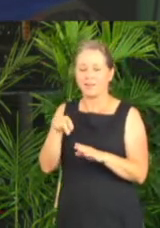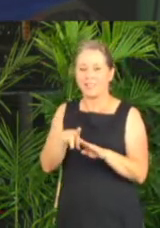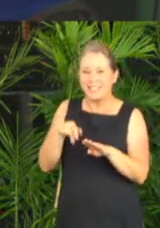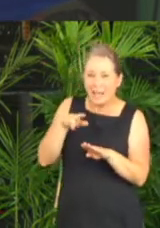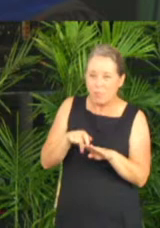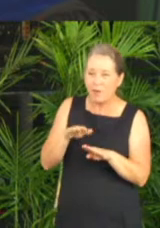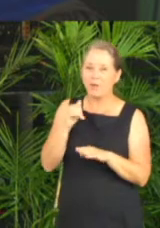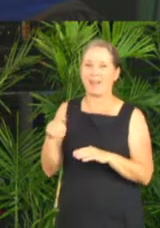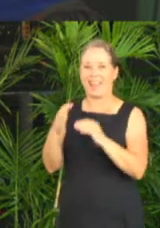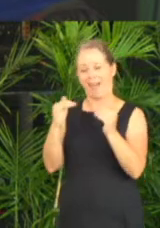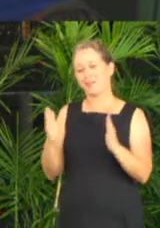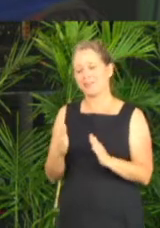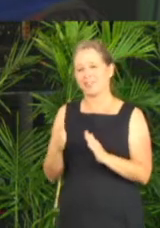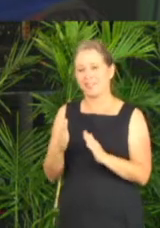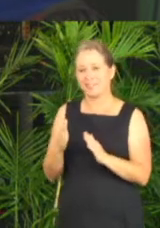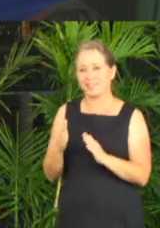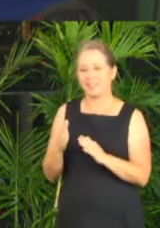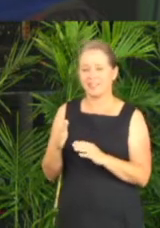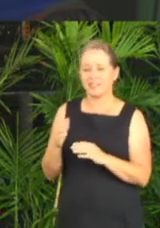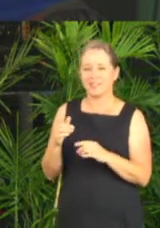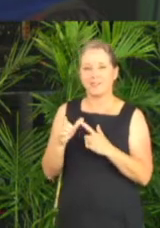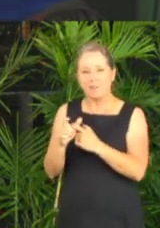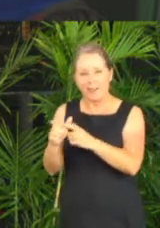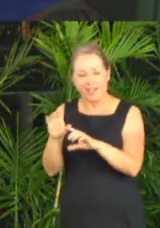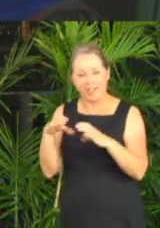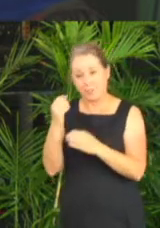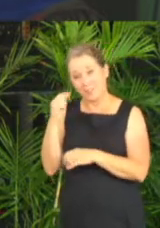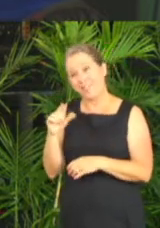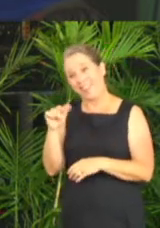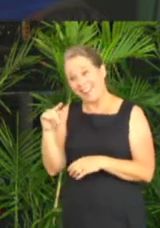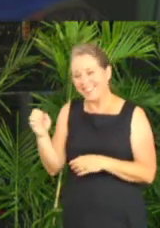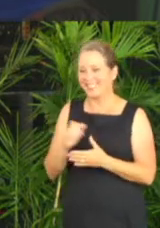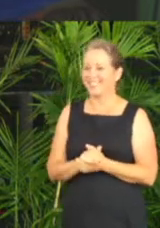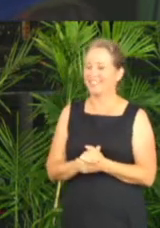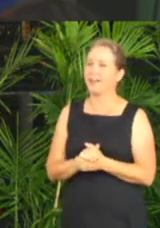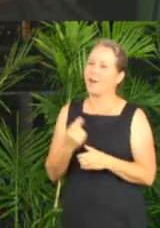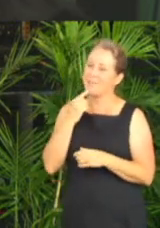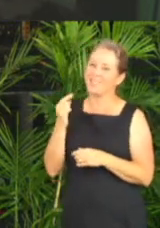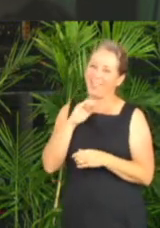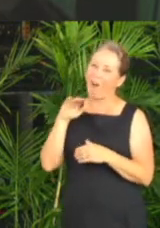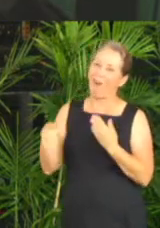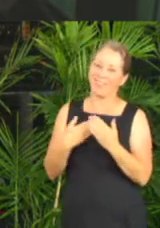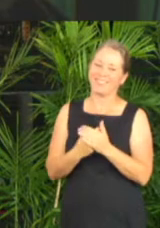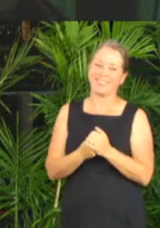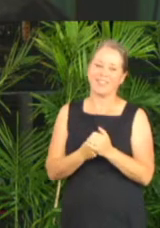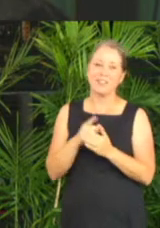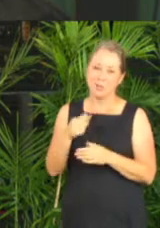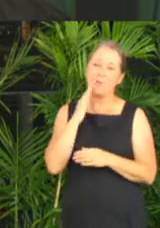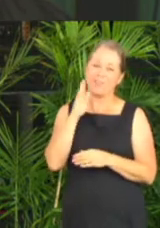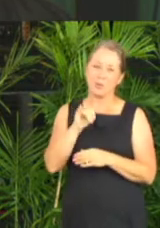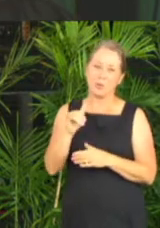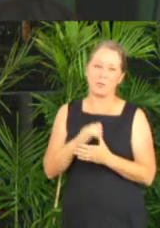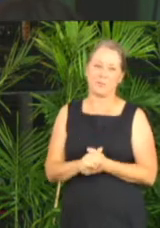house, scurrying to class because you're late. I'll miss all of that, and you will